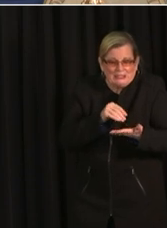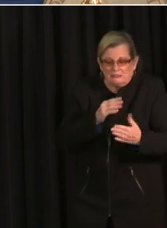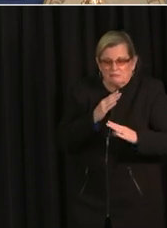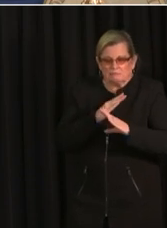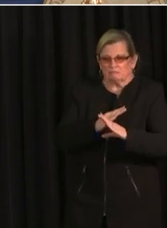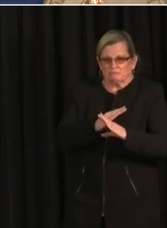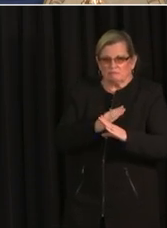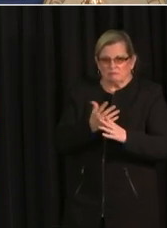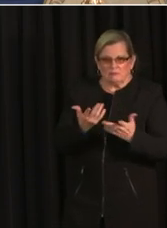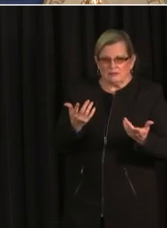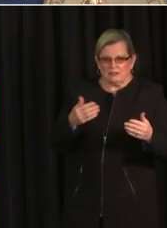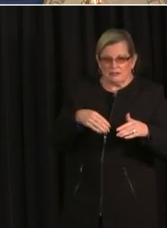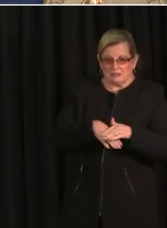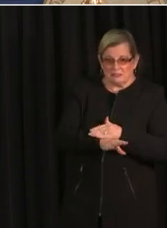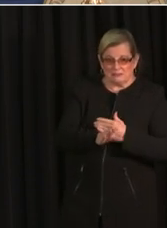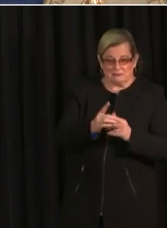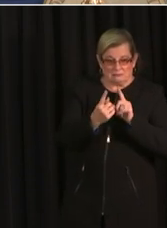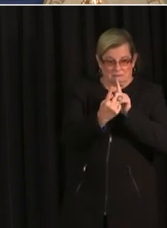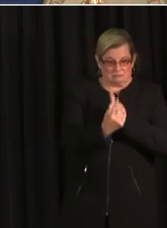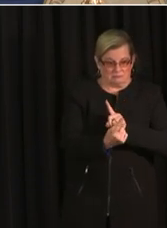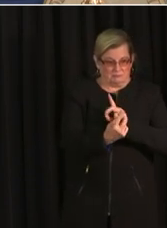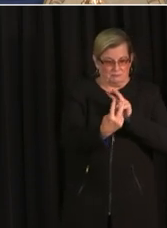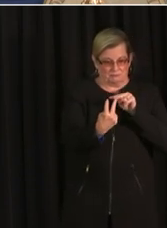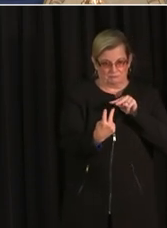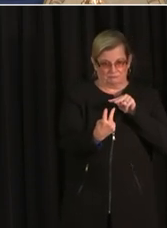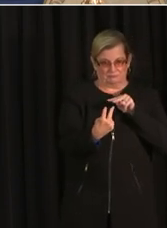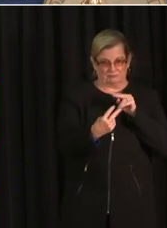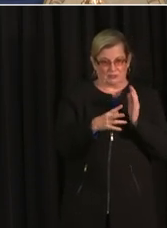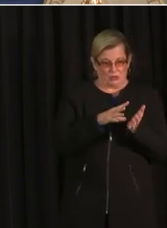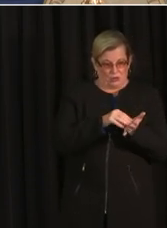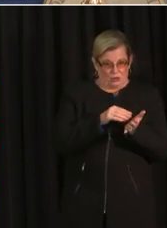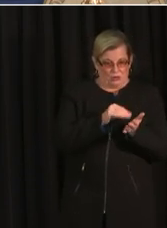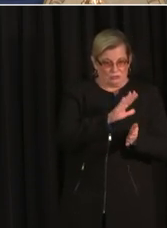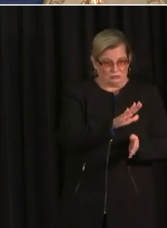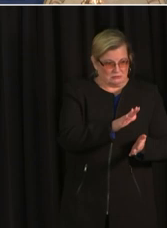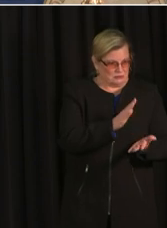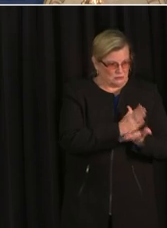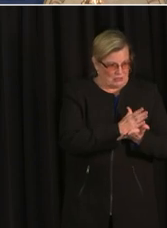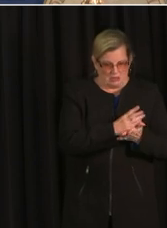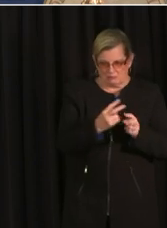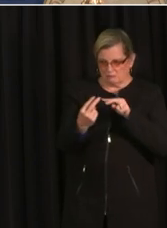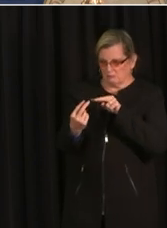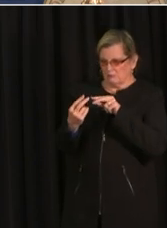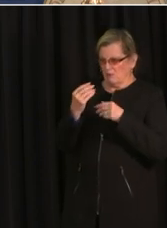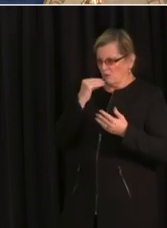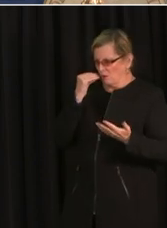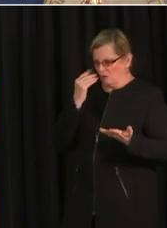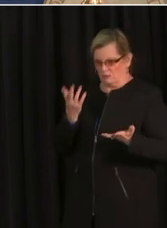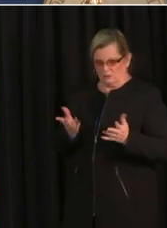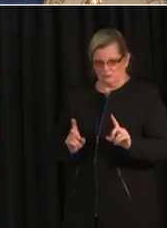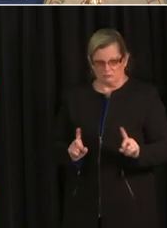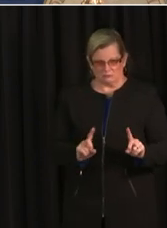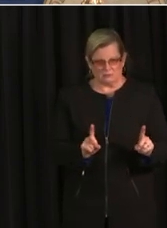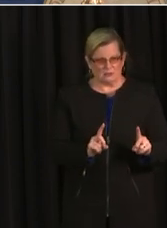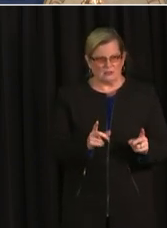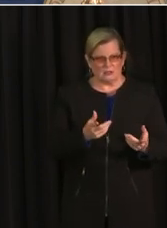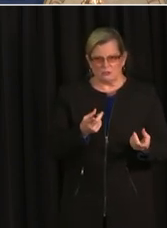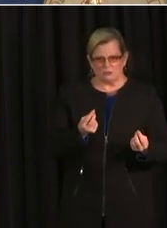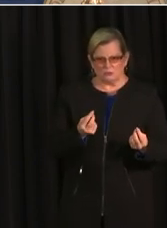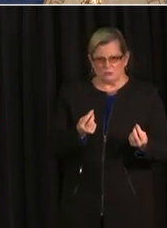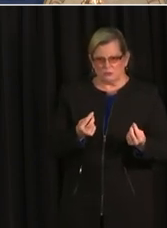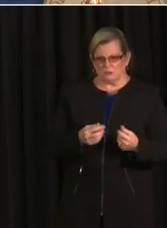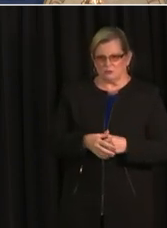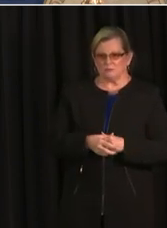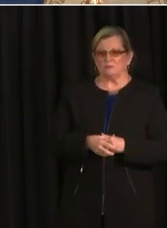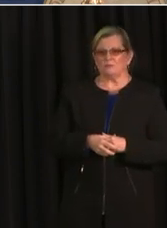when in-person learning in our school stopped. Now, certainly, we are proud